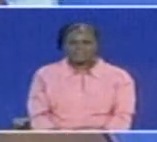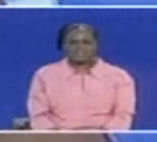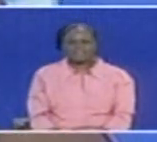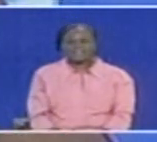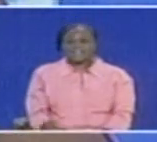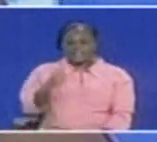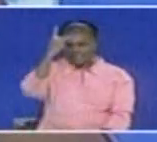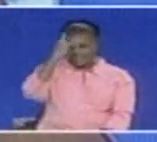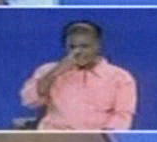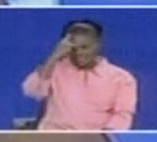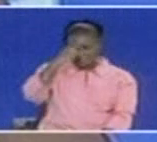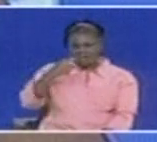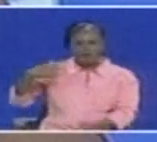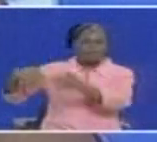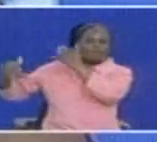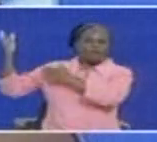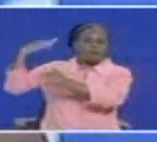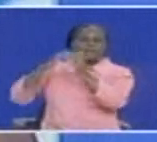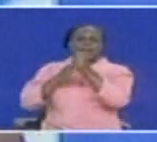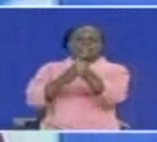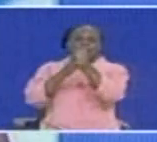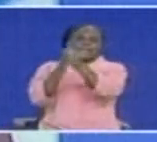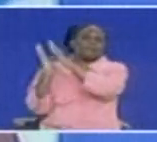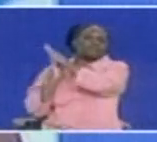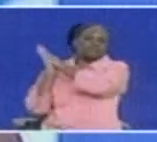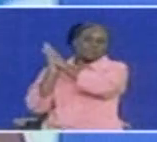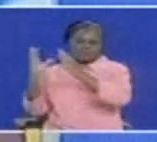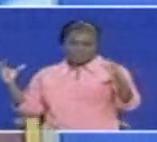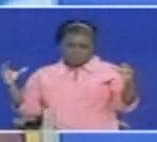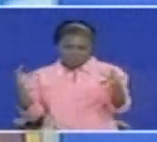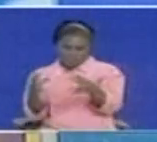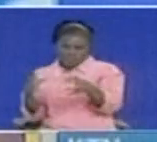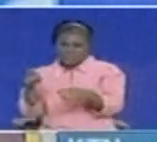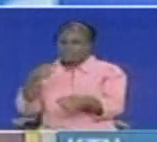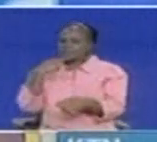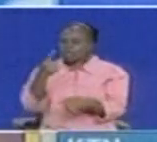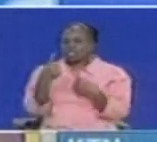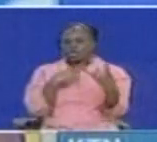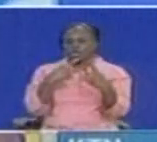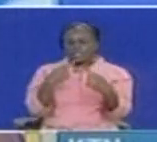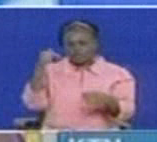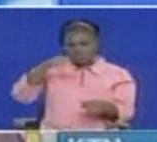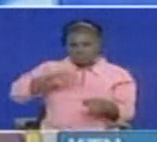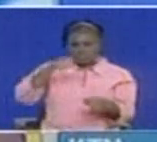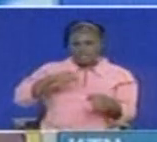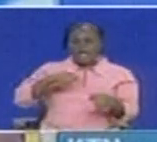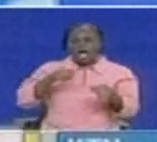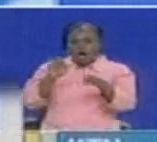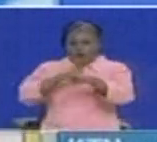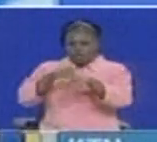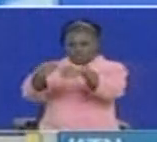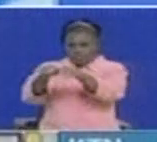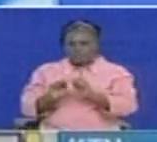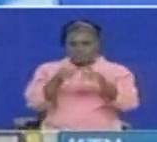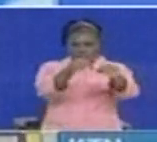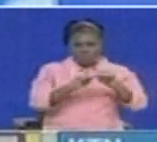And in Kitengela, the former leader of the Mungiki sect, Mainen Jenga, has been speaking to us today about those graves and the bodies